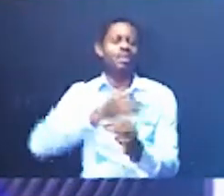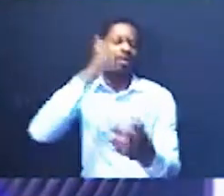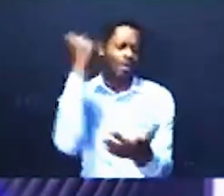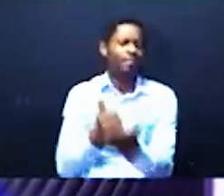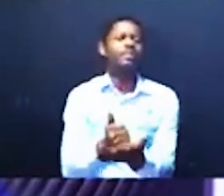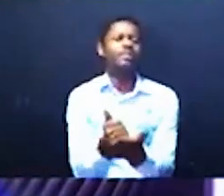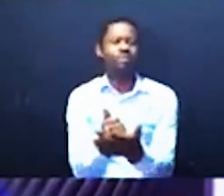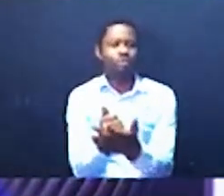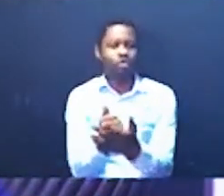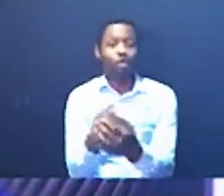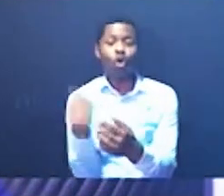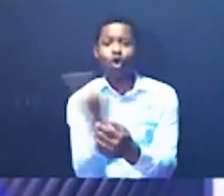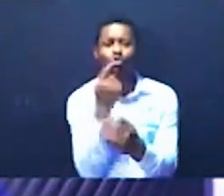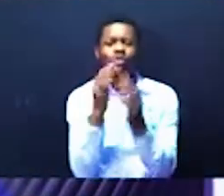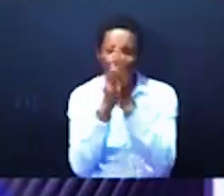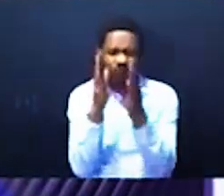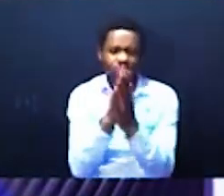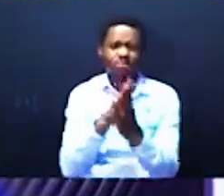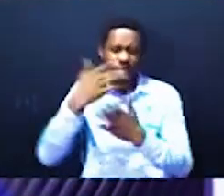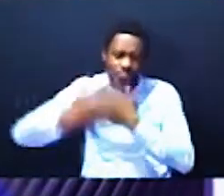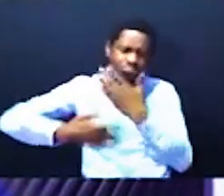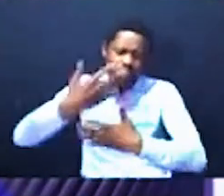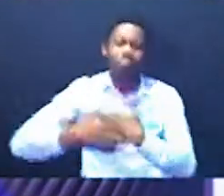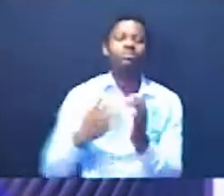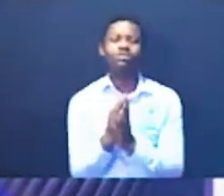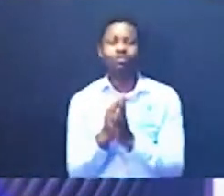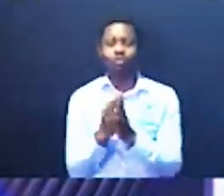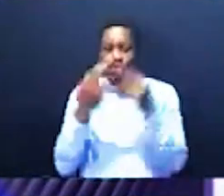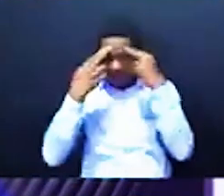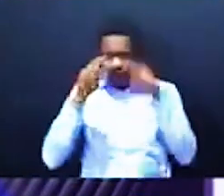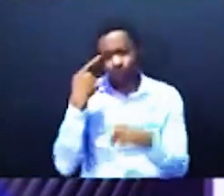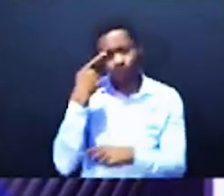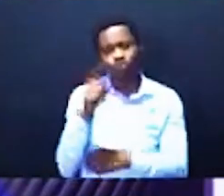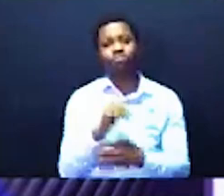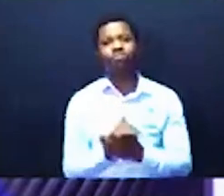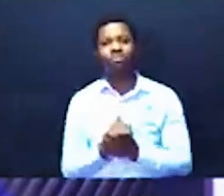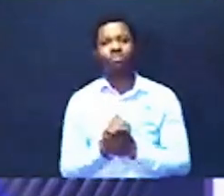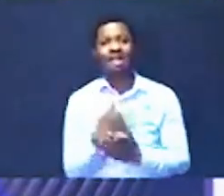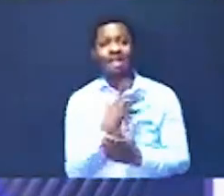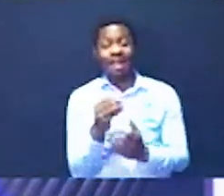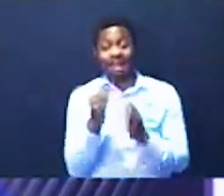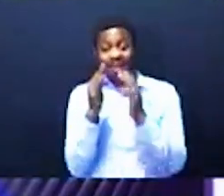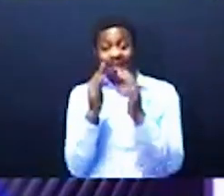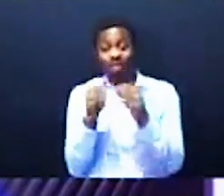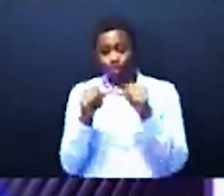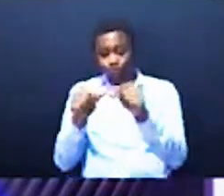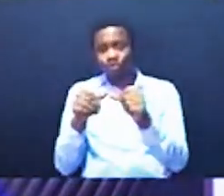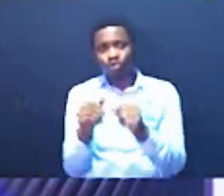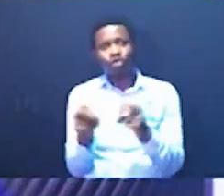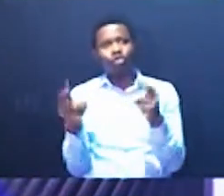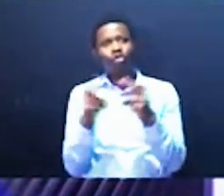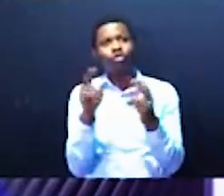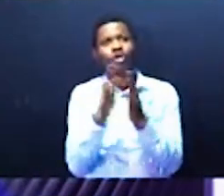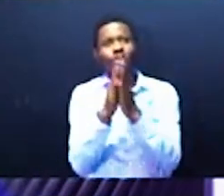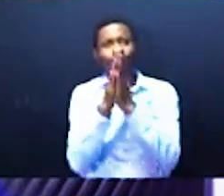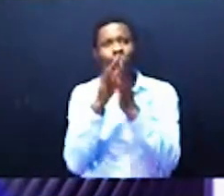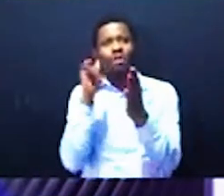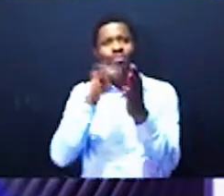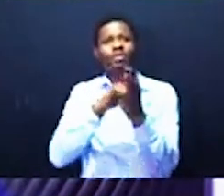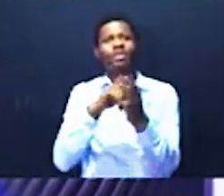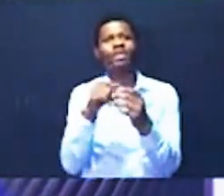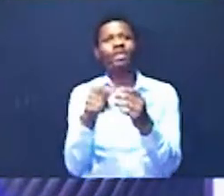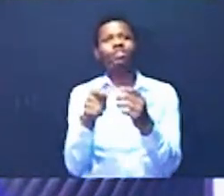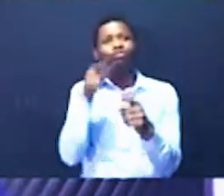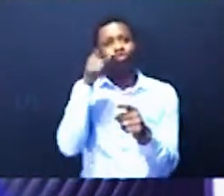And I pray that you, being rooted and established in love, may have power, together